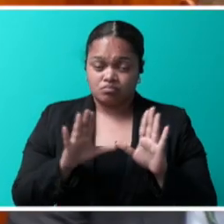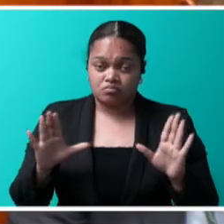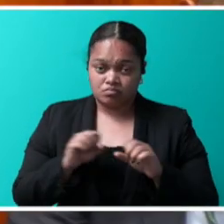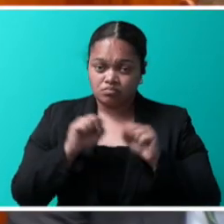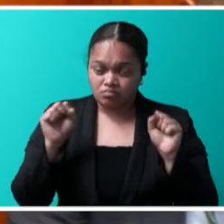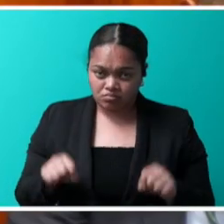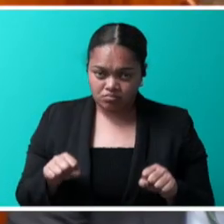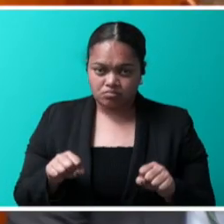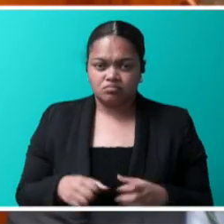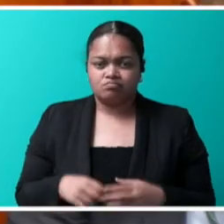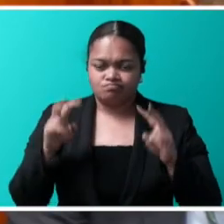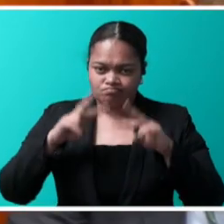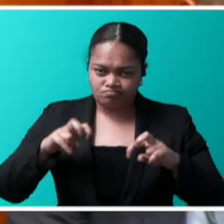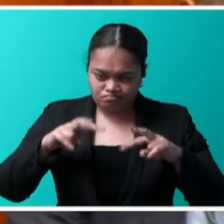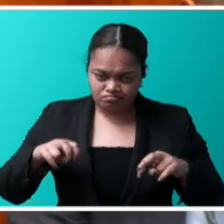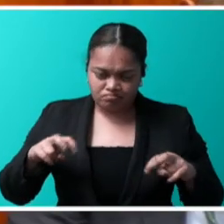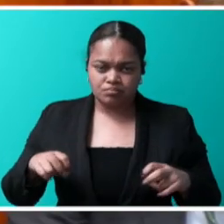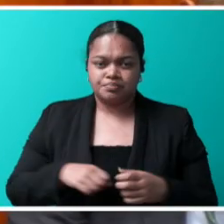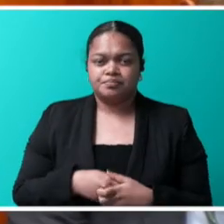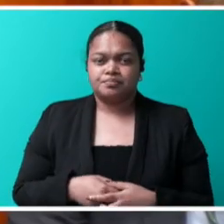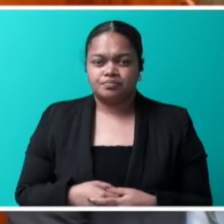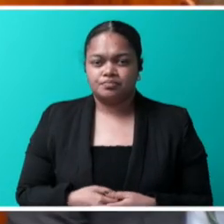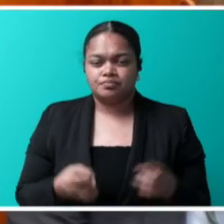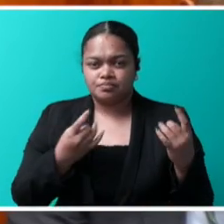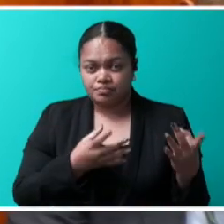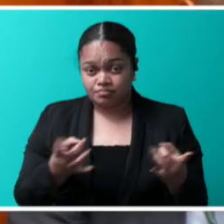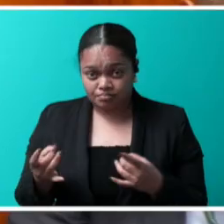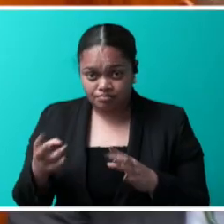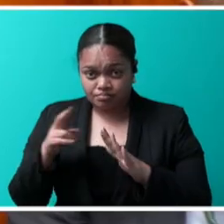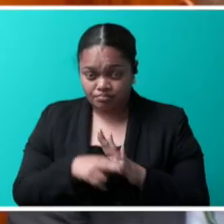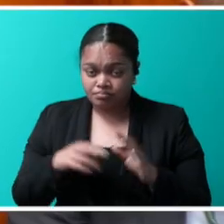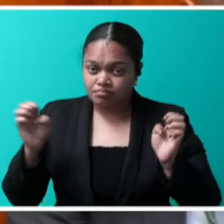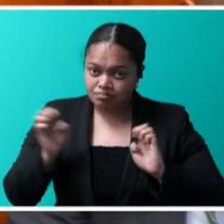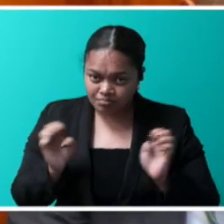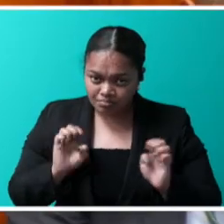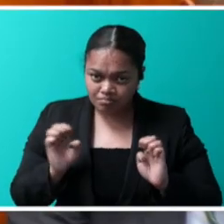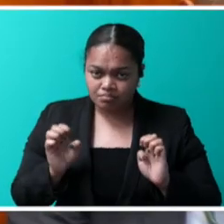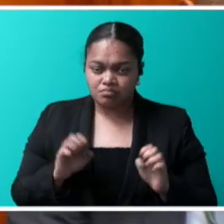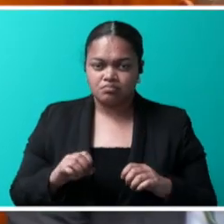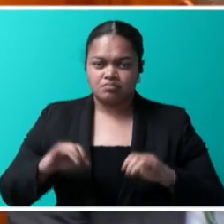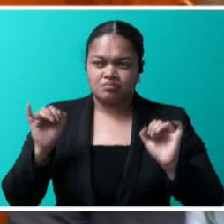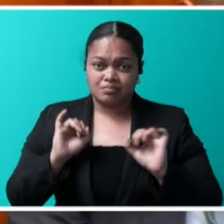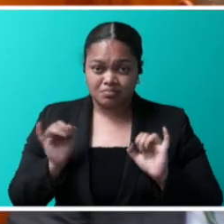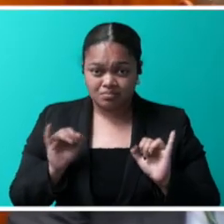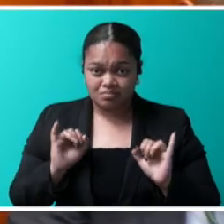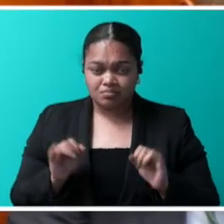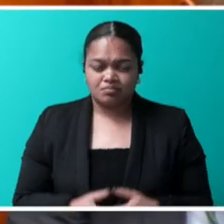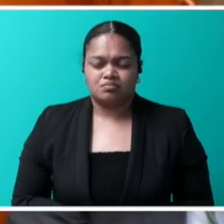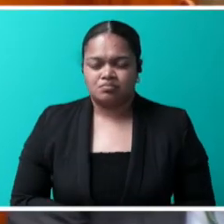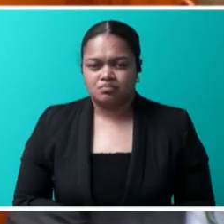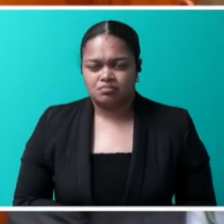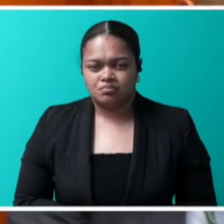surveillance, diagnostic, energy preparedness, emergency preparedness, and international compliance standards to